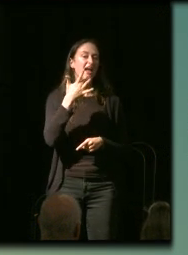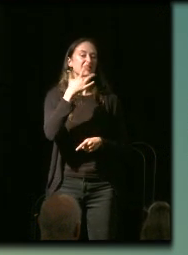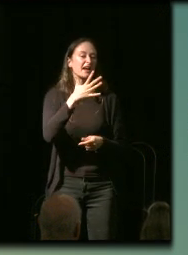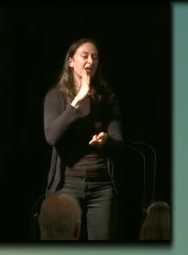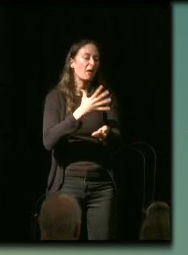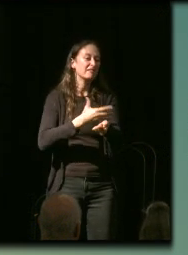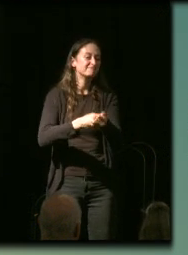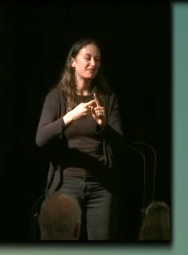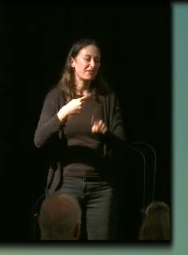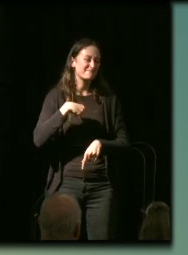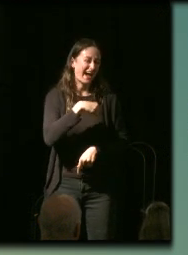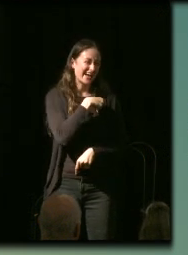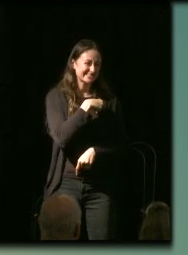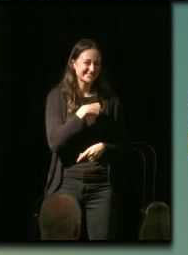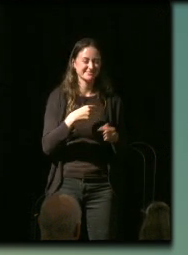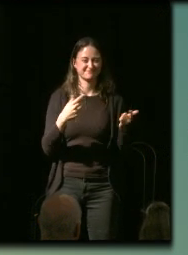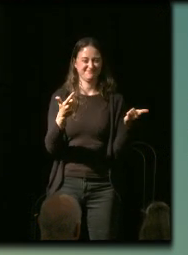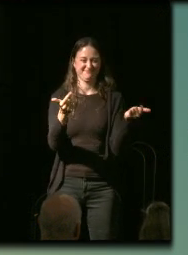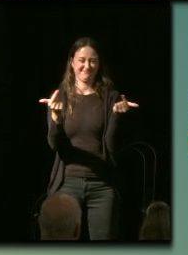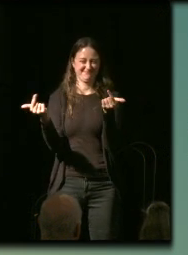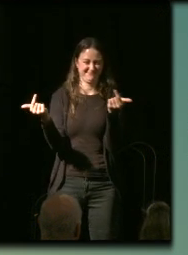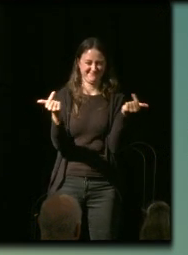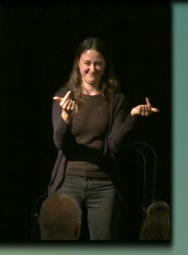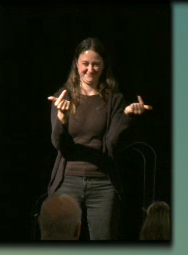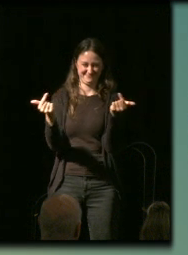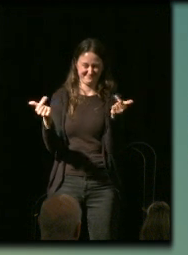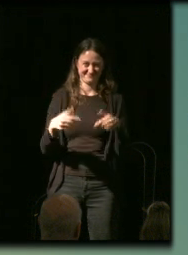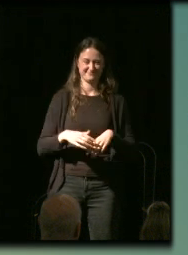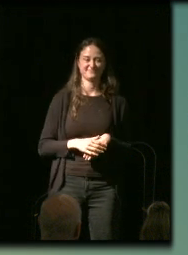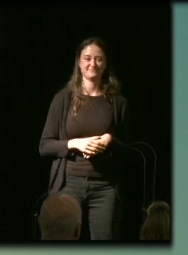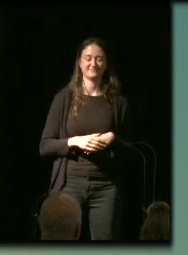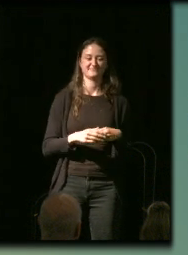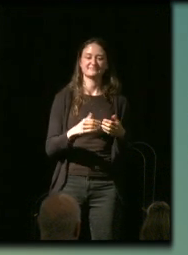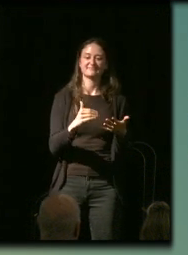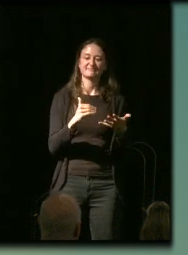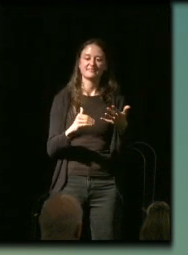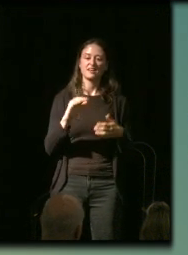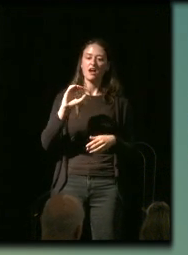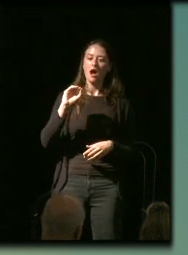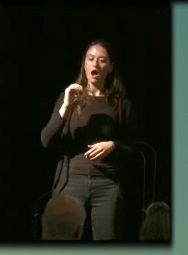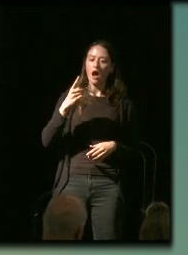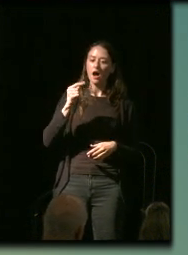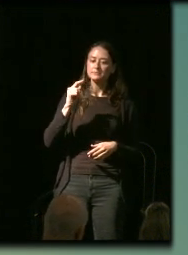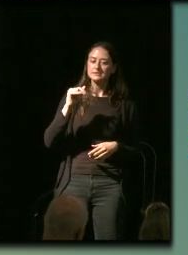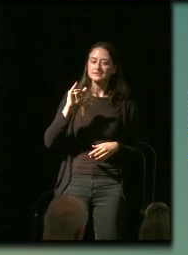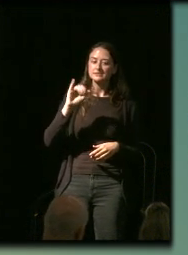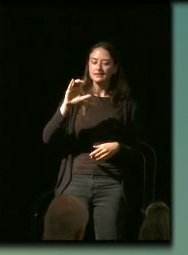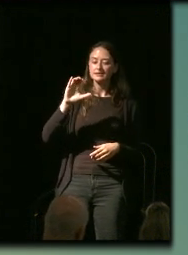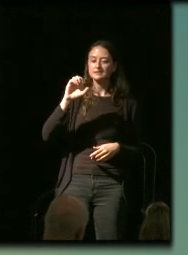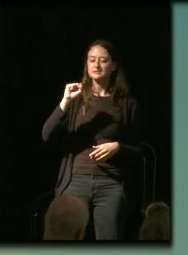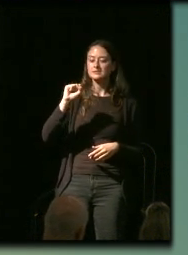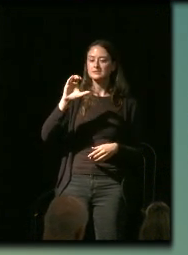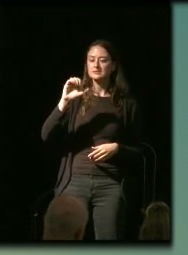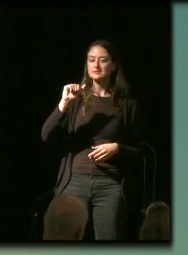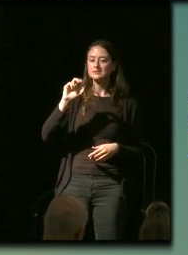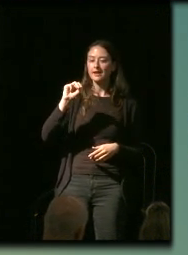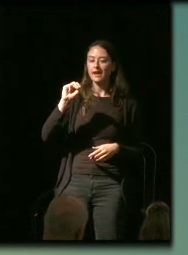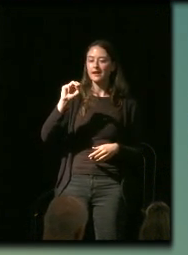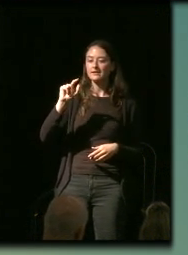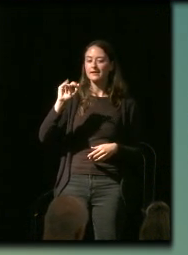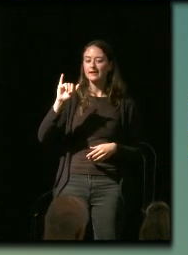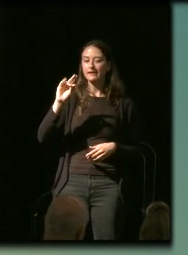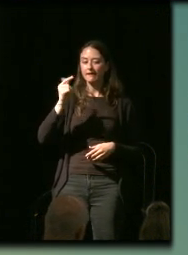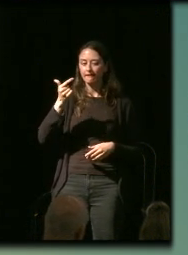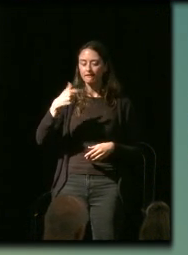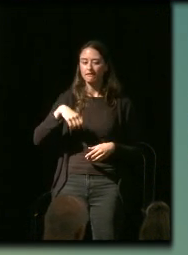Then we have the adaptive optic scanning laser ophthalmoscopy, or the AOSLO, which uses a laser beam